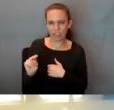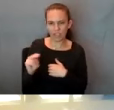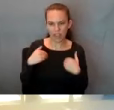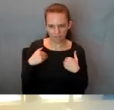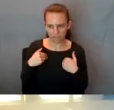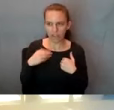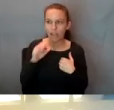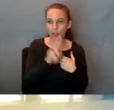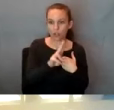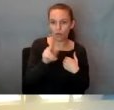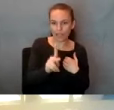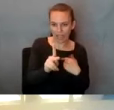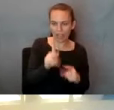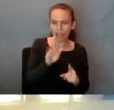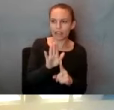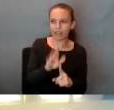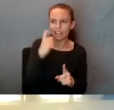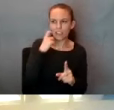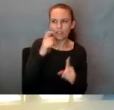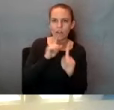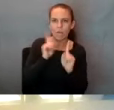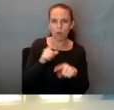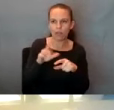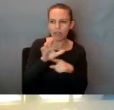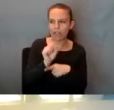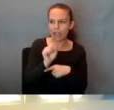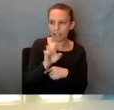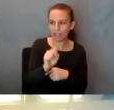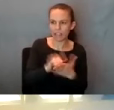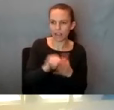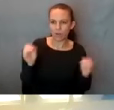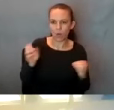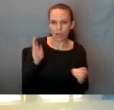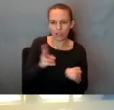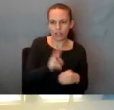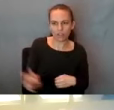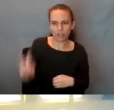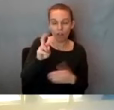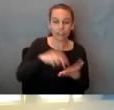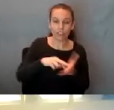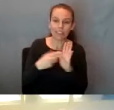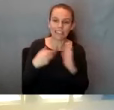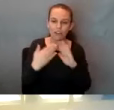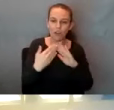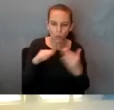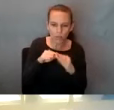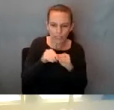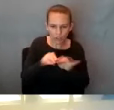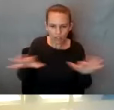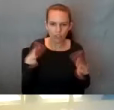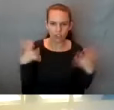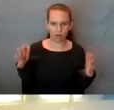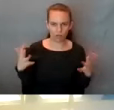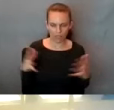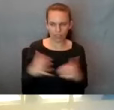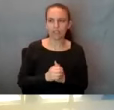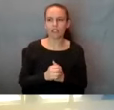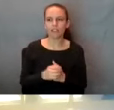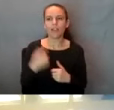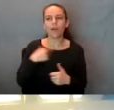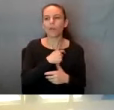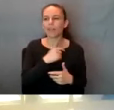had no history of travel, which means that there's some community transmission already. Now, all this is not surprising. You know, we knew that viruses will mutate, that they